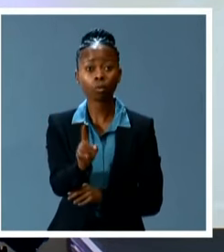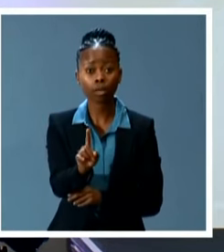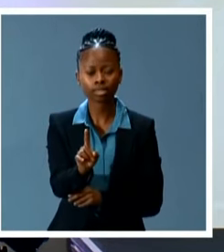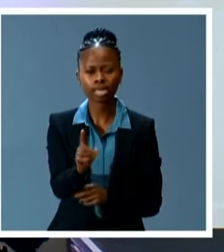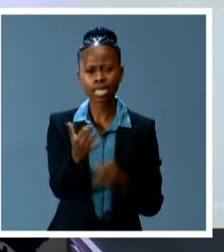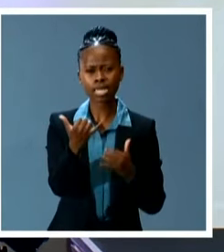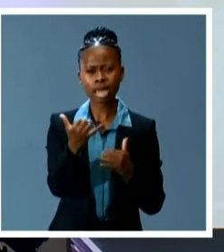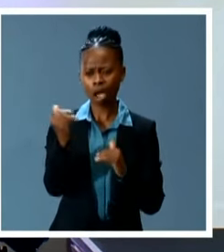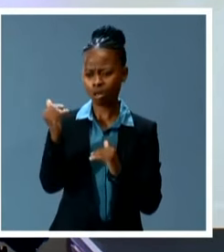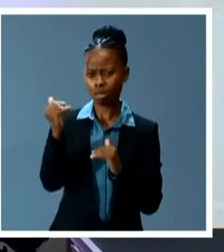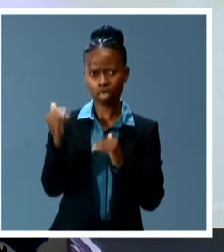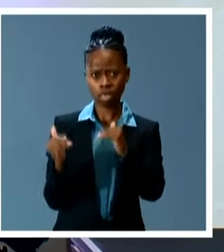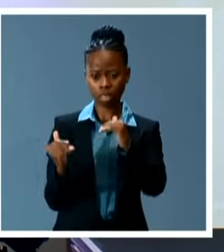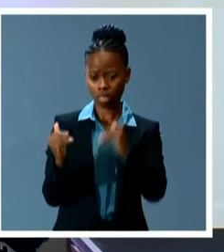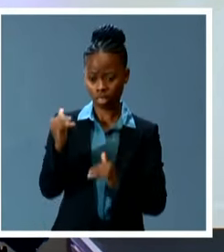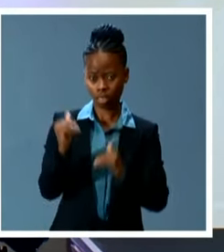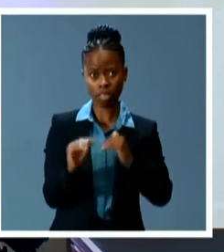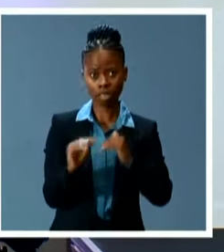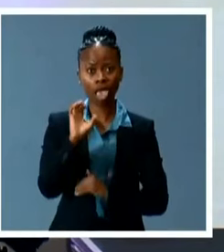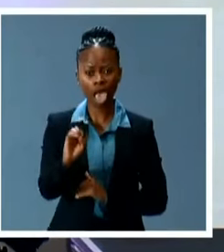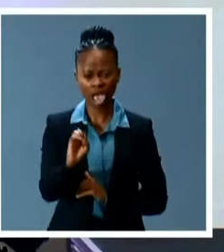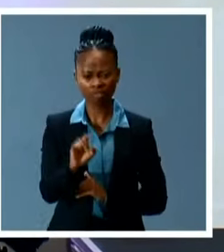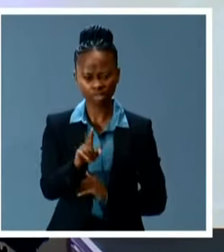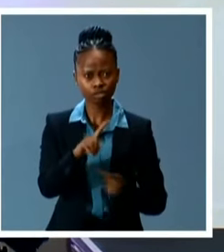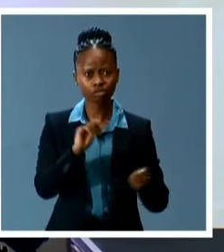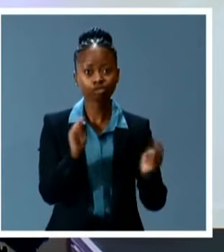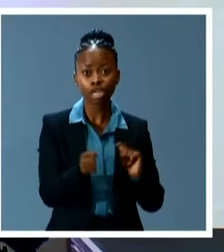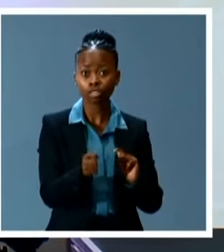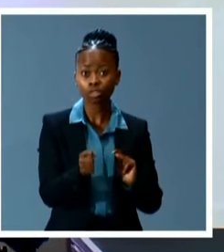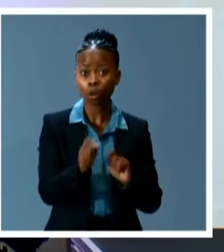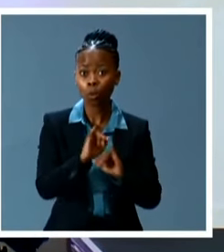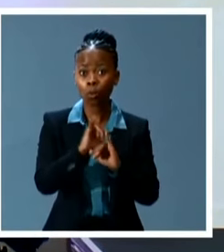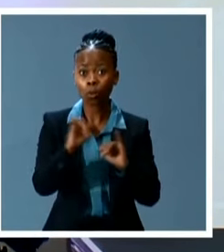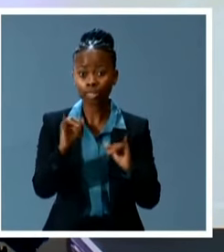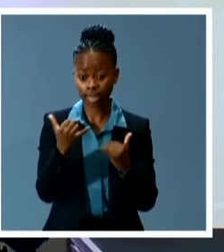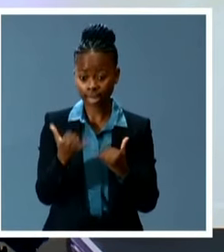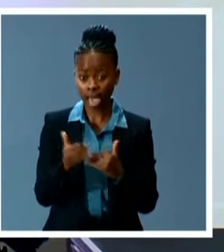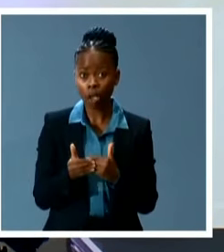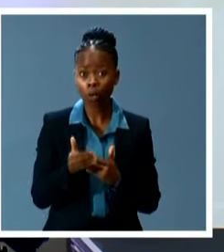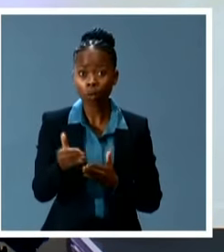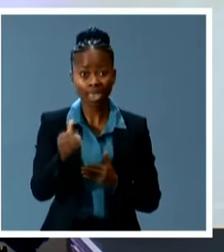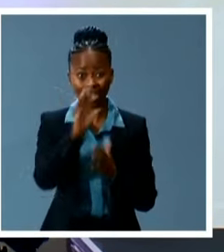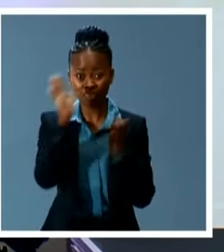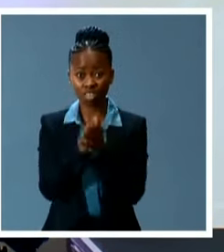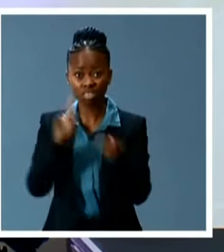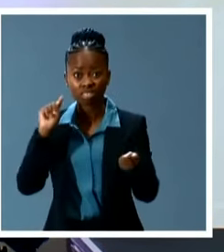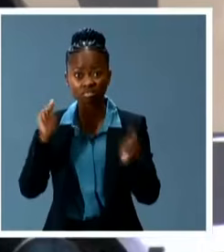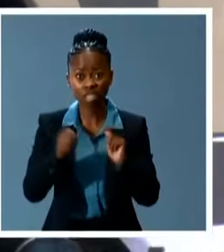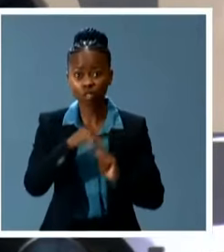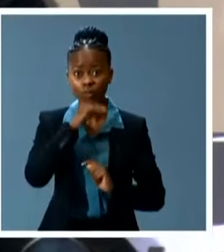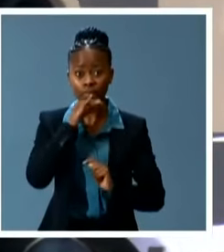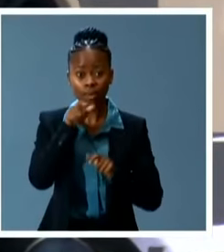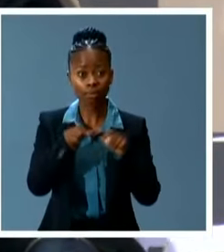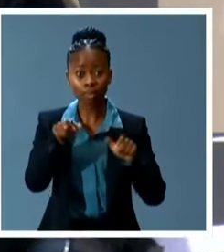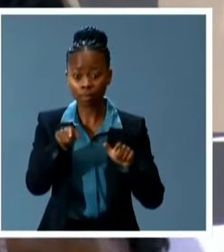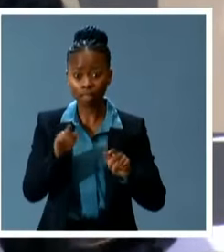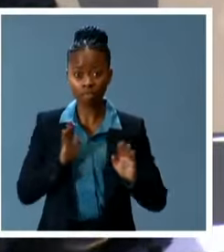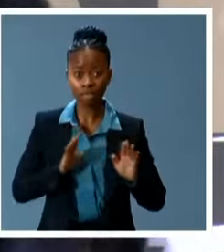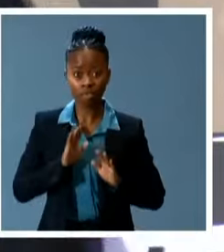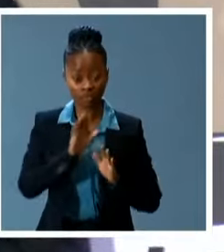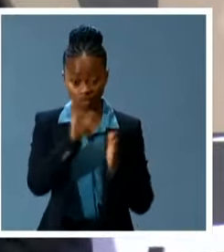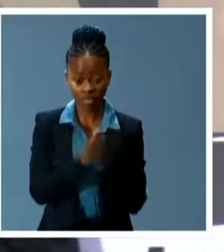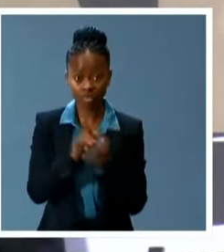the Inequality Pandemic, a New Social Contract for a New Era.